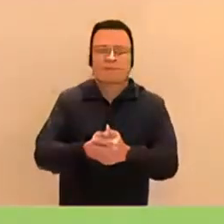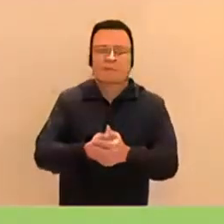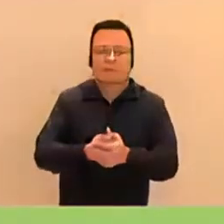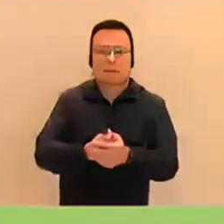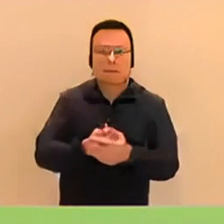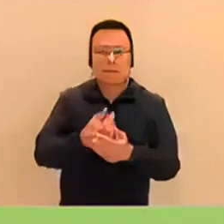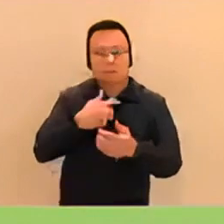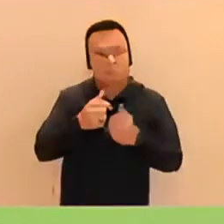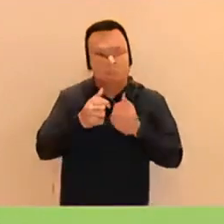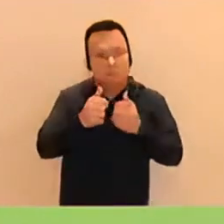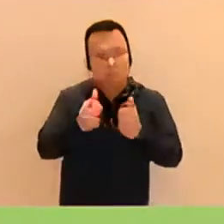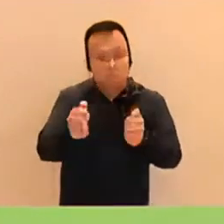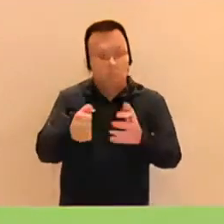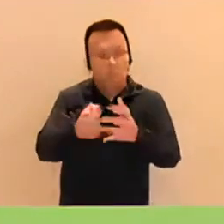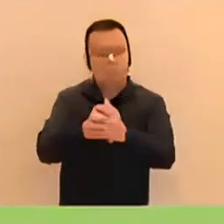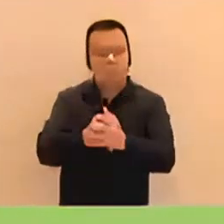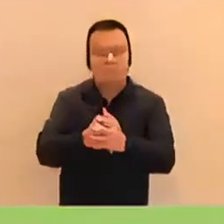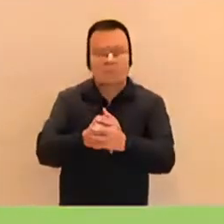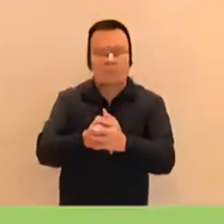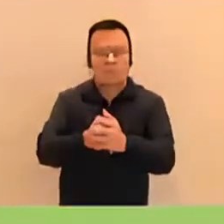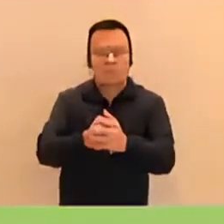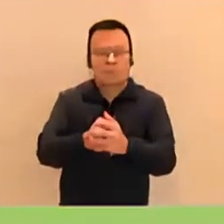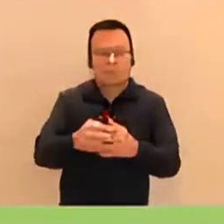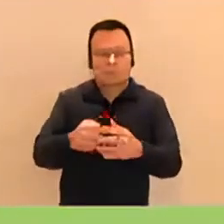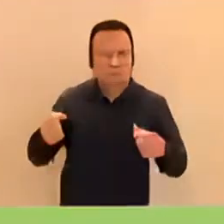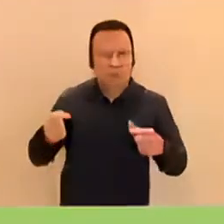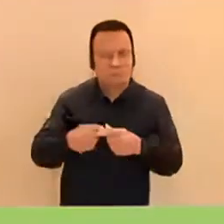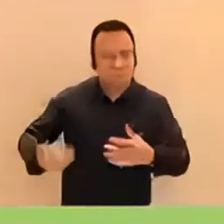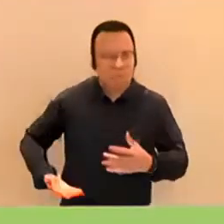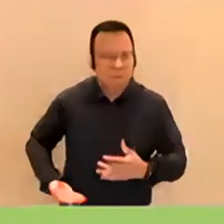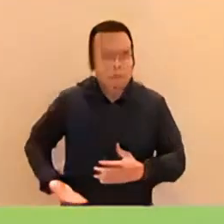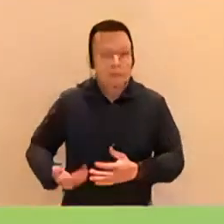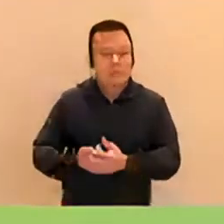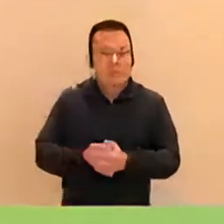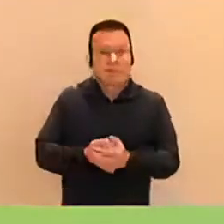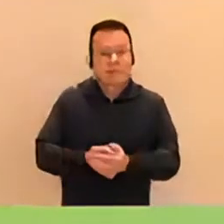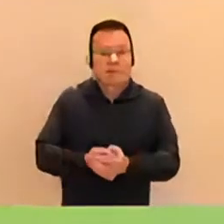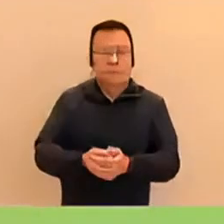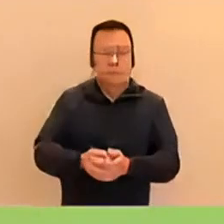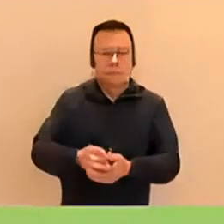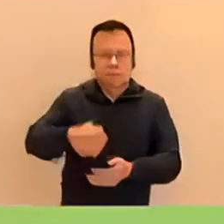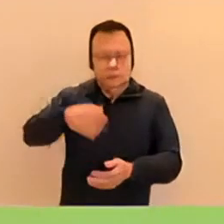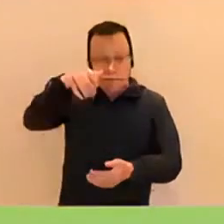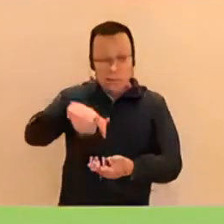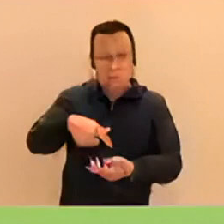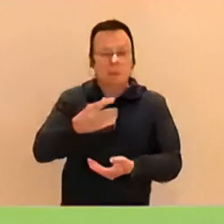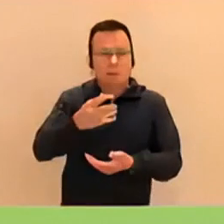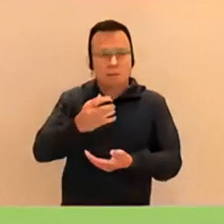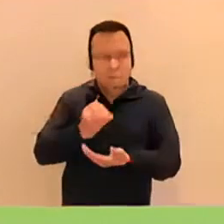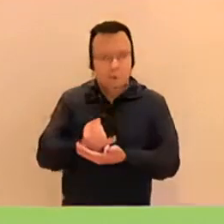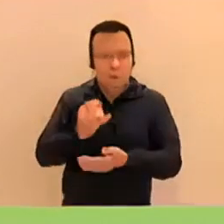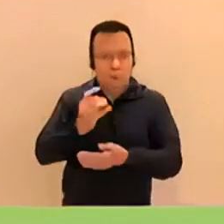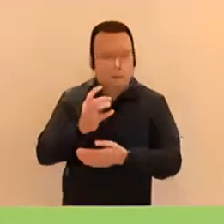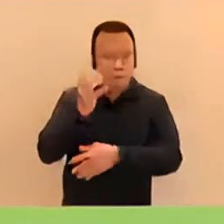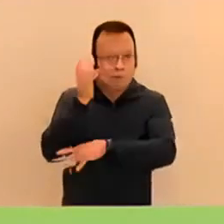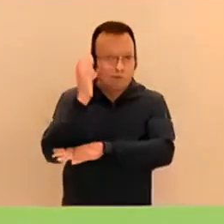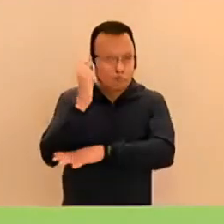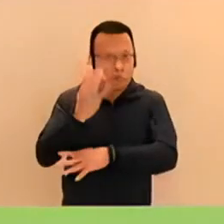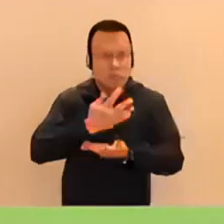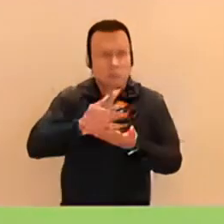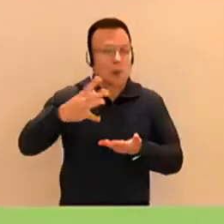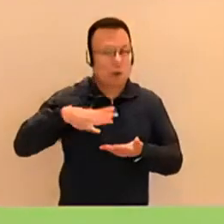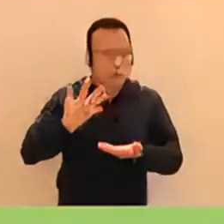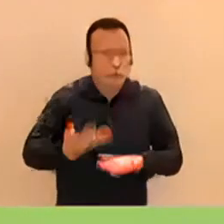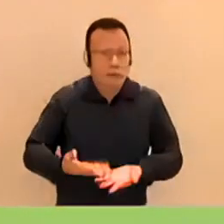thank particularly the Chinachem group for inviting me to share with you all today about the government's efforts